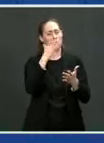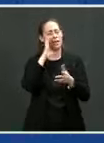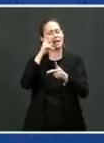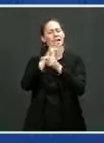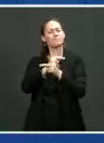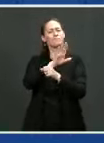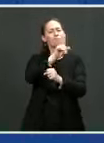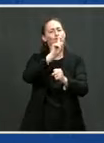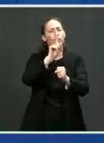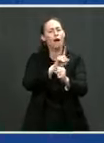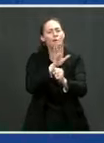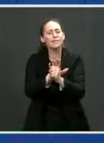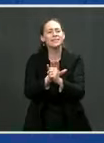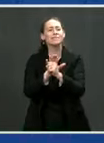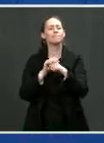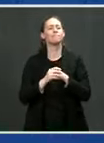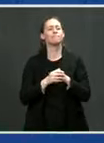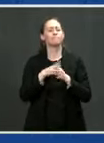If he said he'd be there, he'd be there.